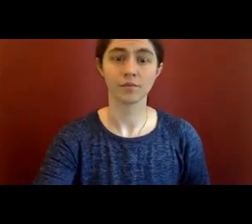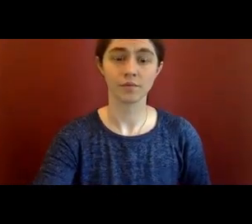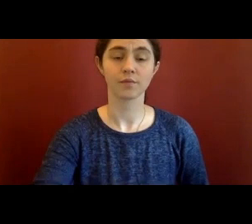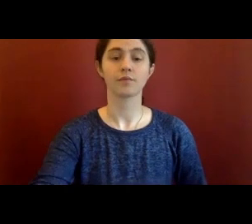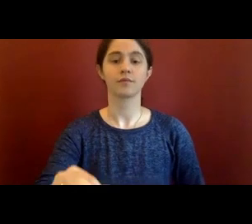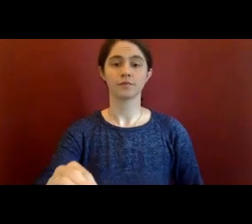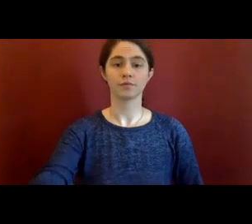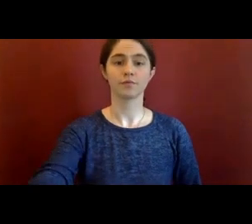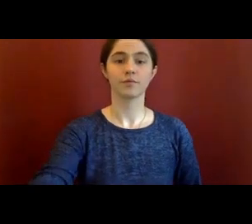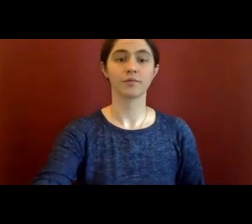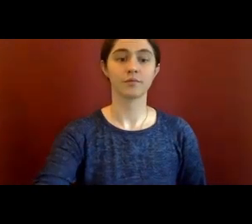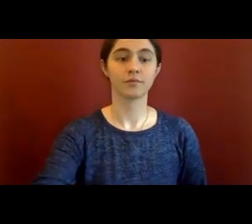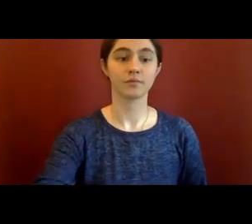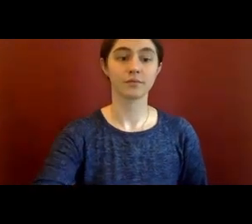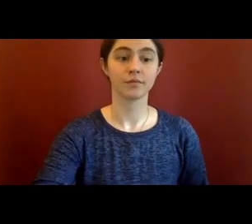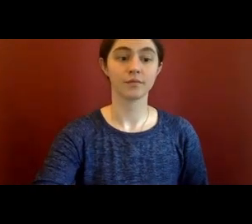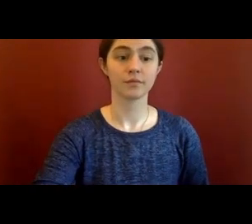Next slide.